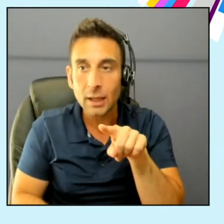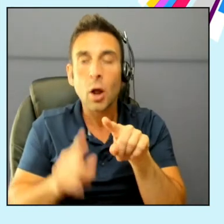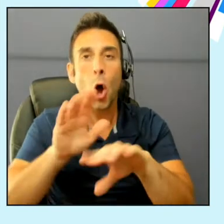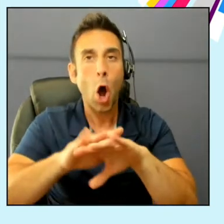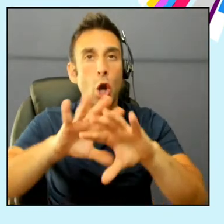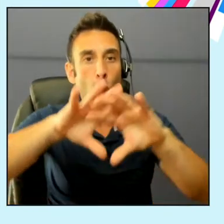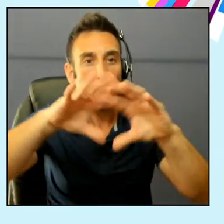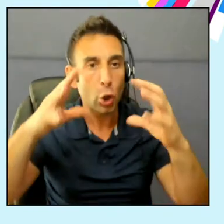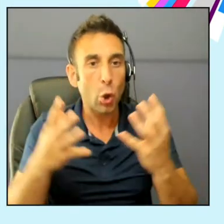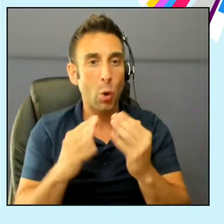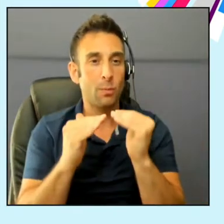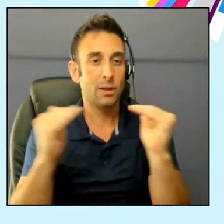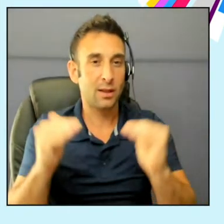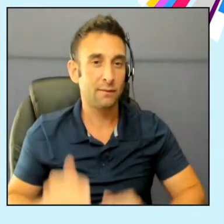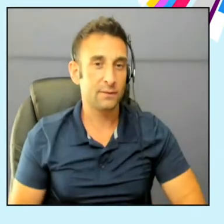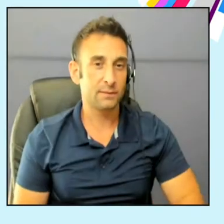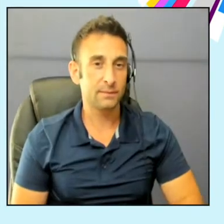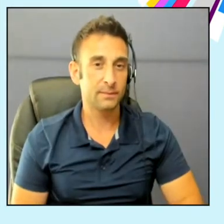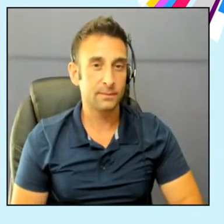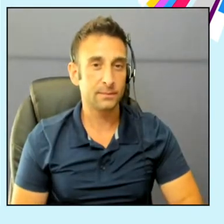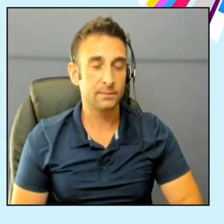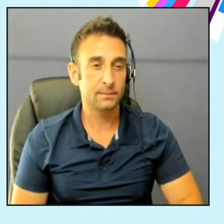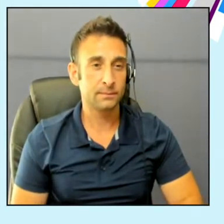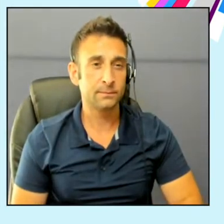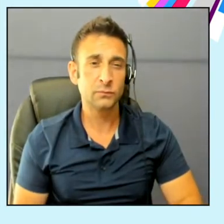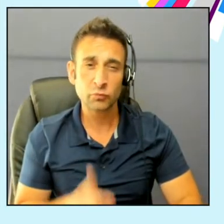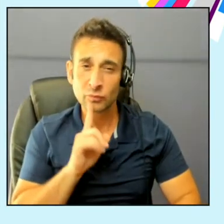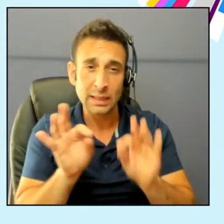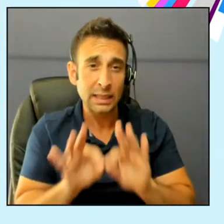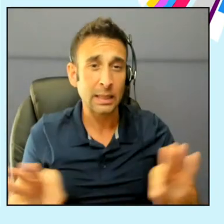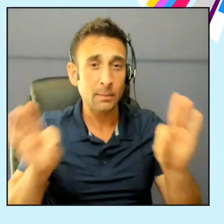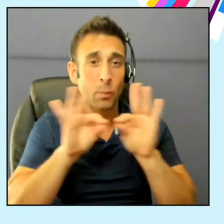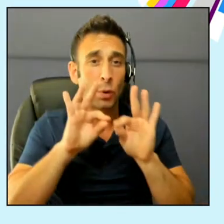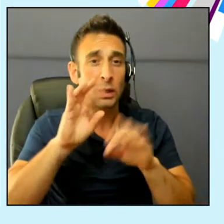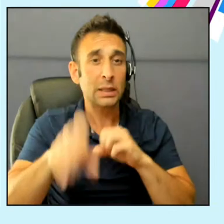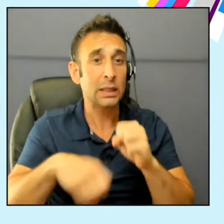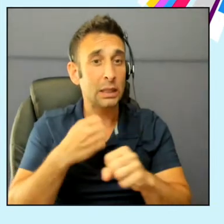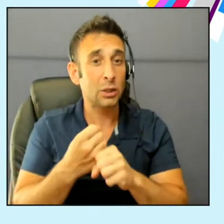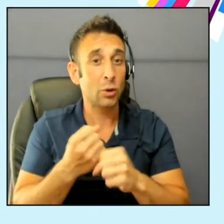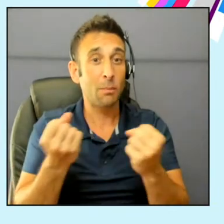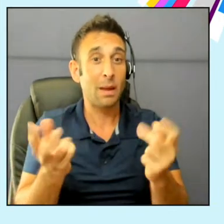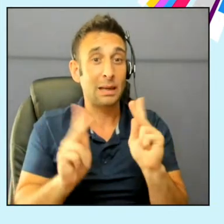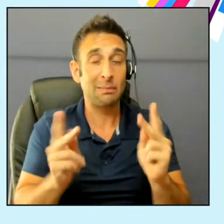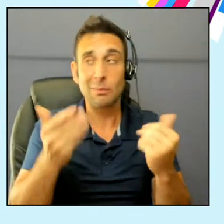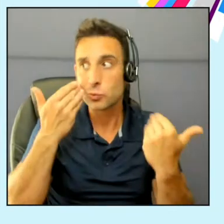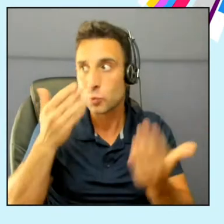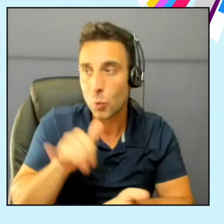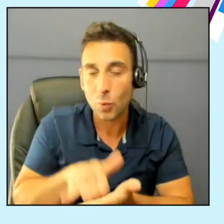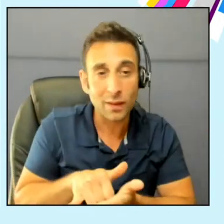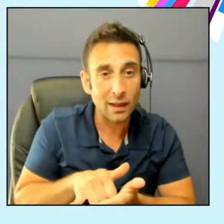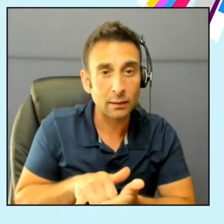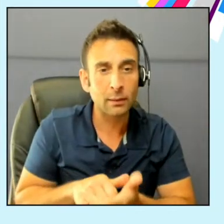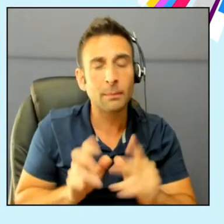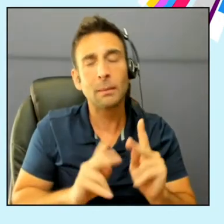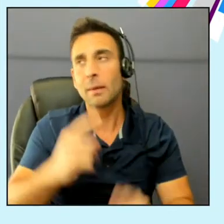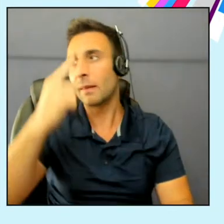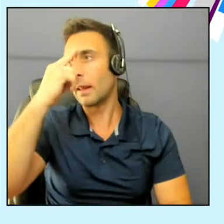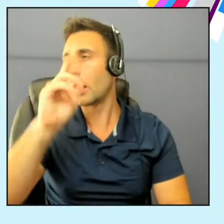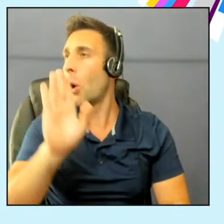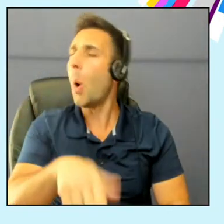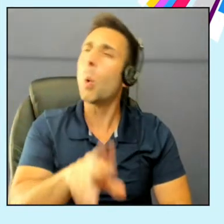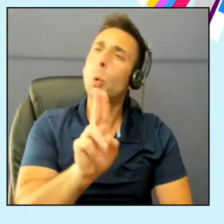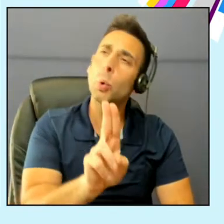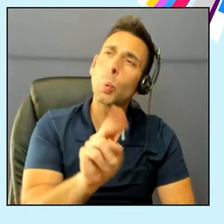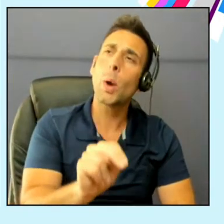So I think for us, it's a very, very important year. And not many people know this, because, you know, they think about the UN and they think how far